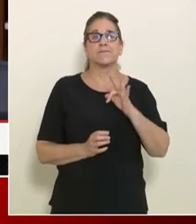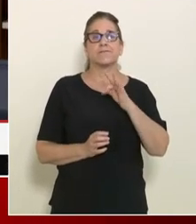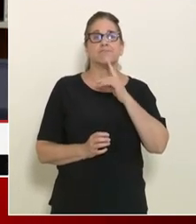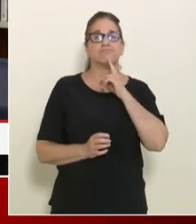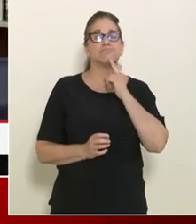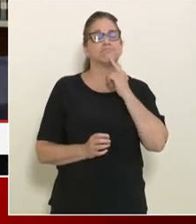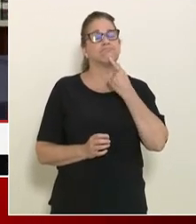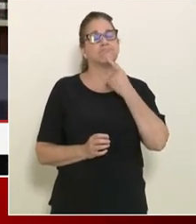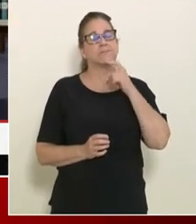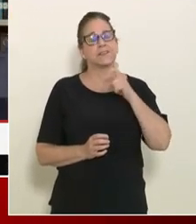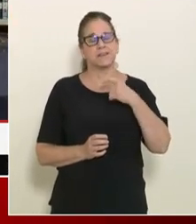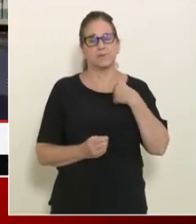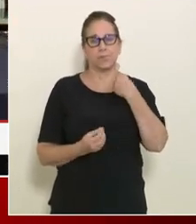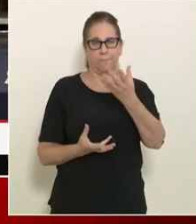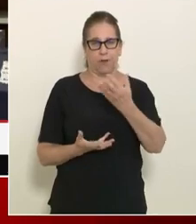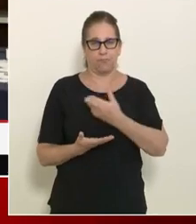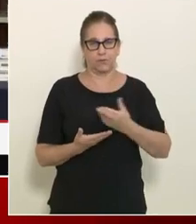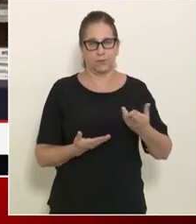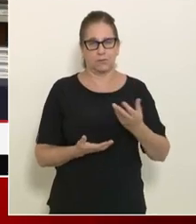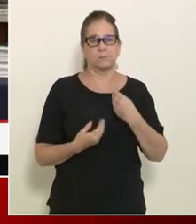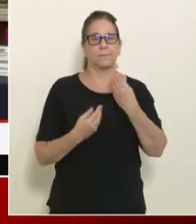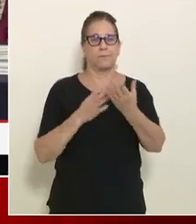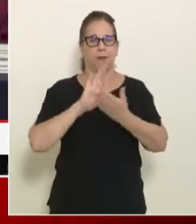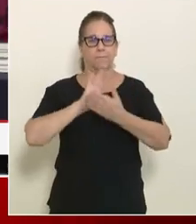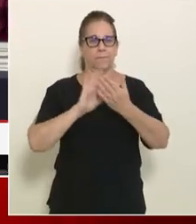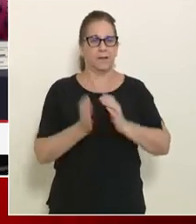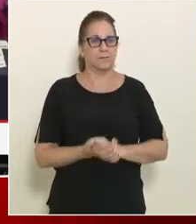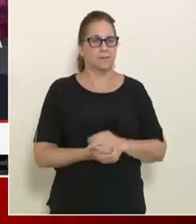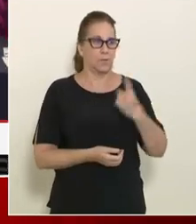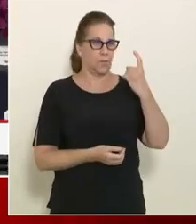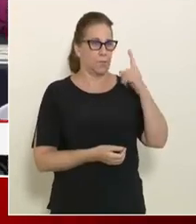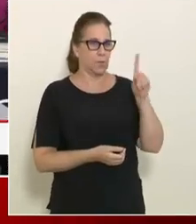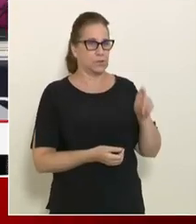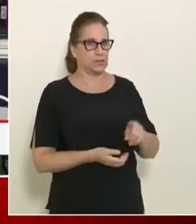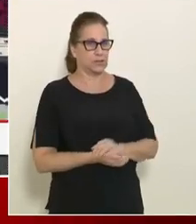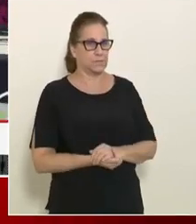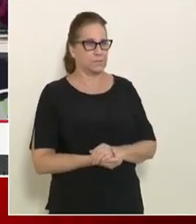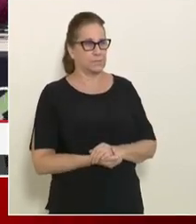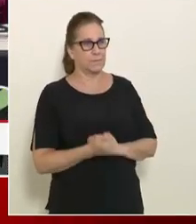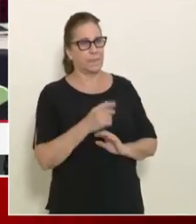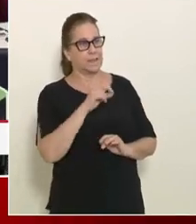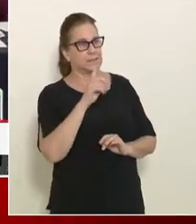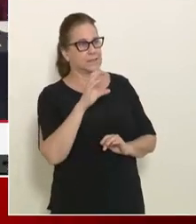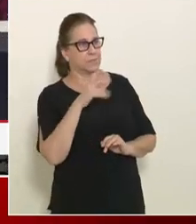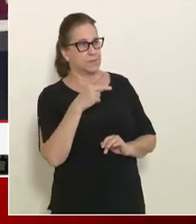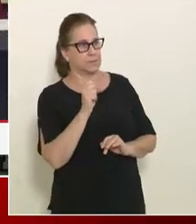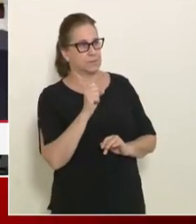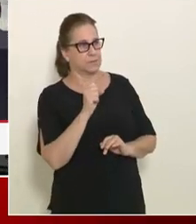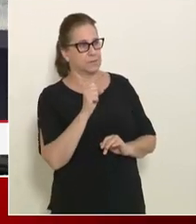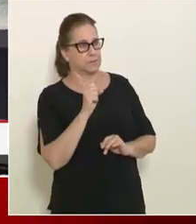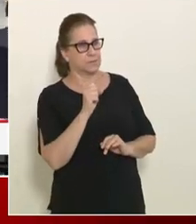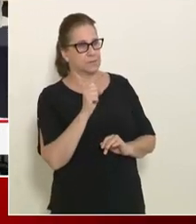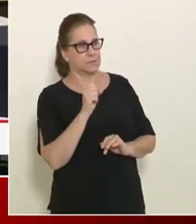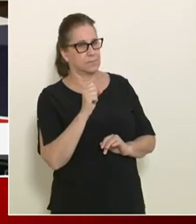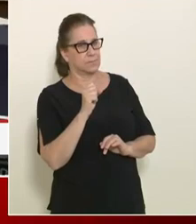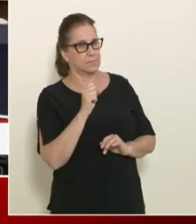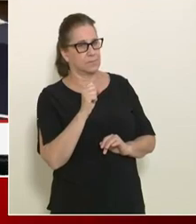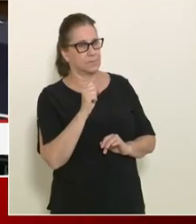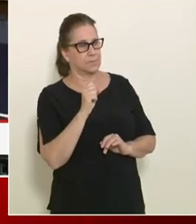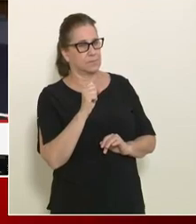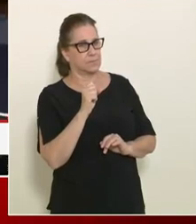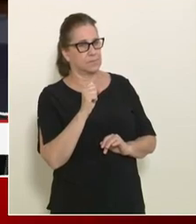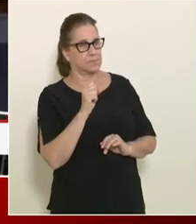And thank you. And Chancellor Fairby, on the DCPS, I saw in the frequently asked questions page you guys set up